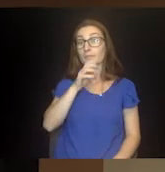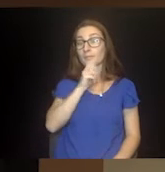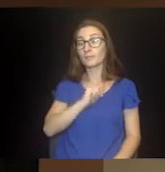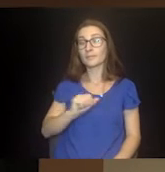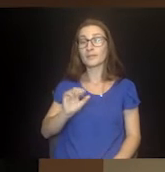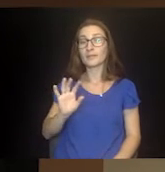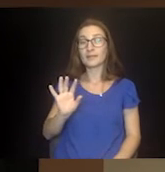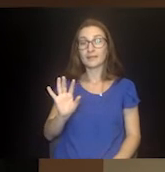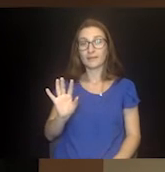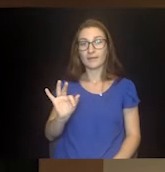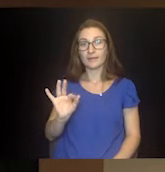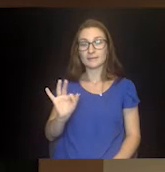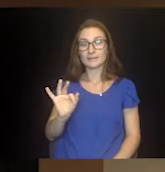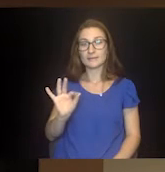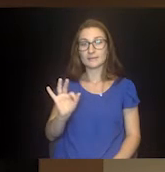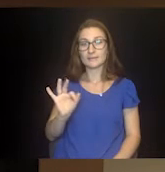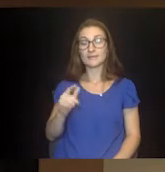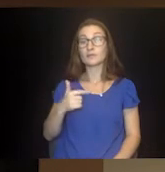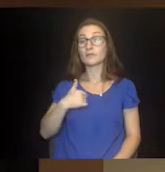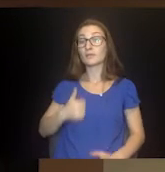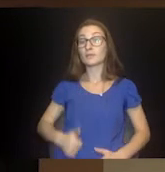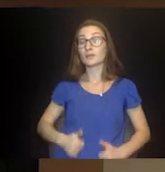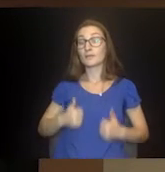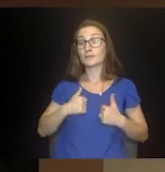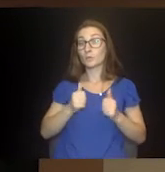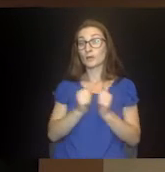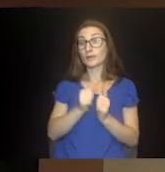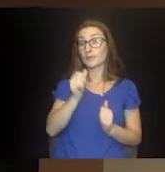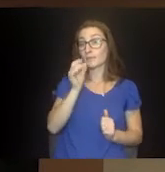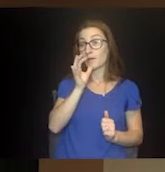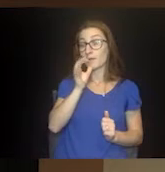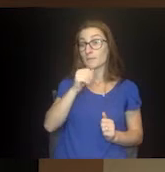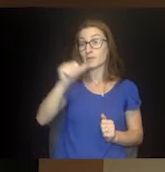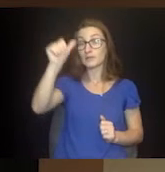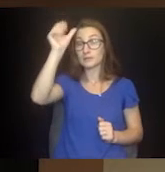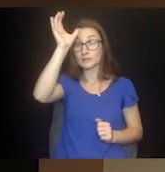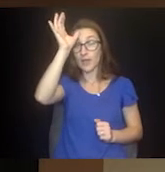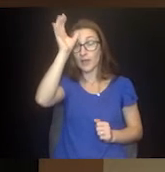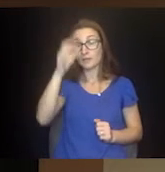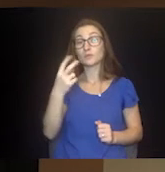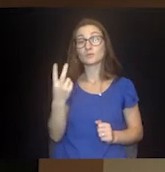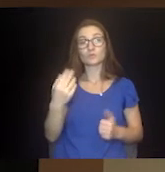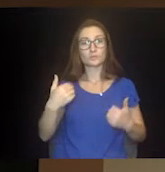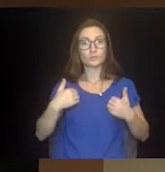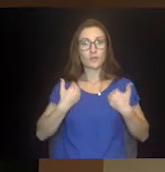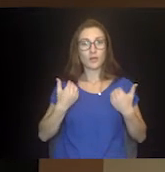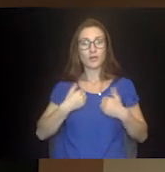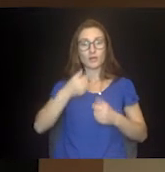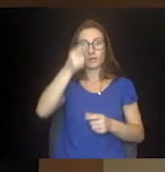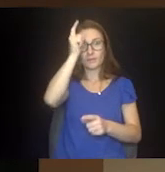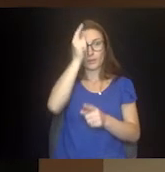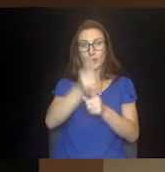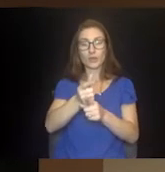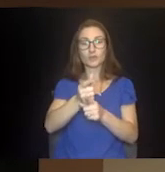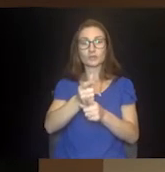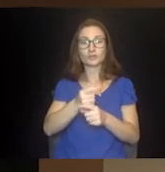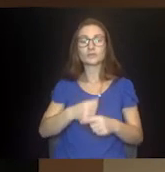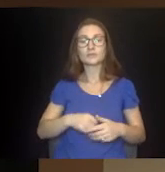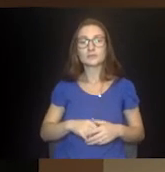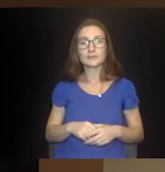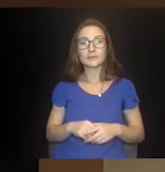is William Napella. I'm 19 years old. I live with my mom, my dad, and two young